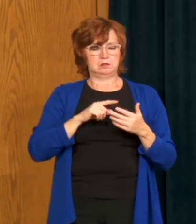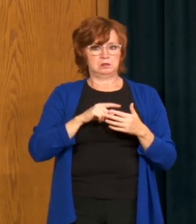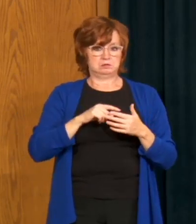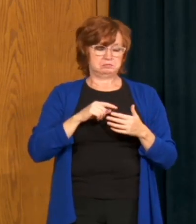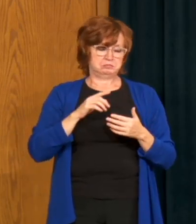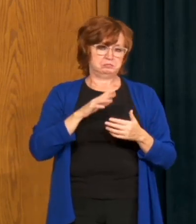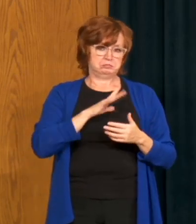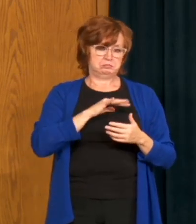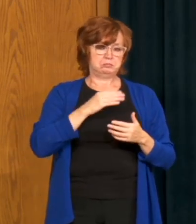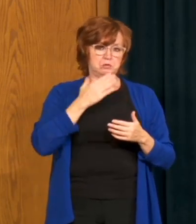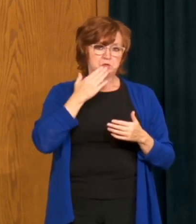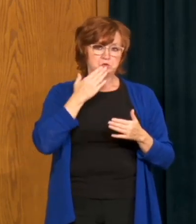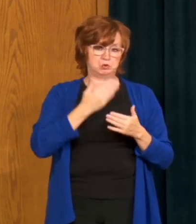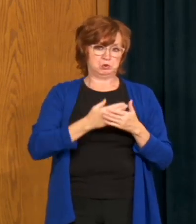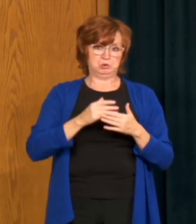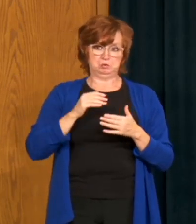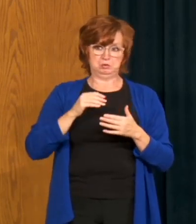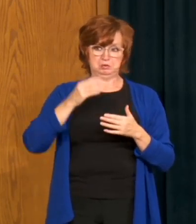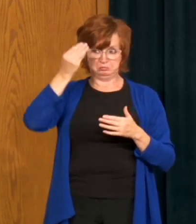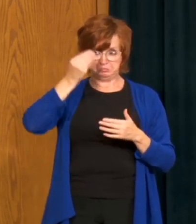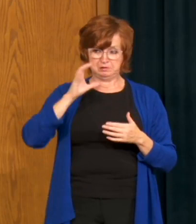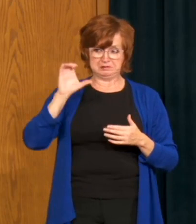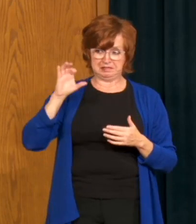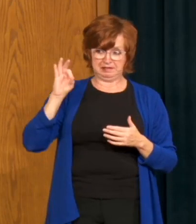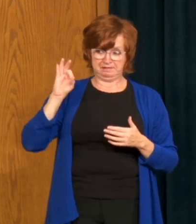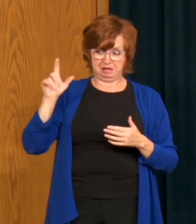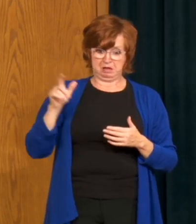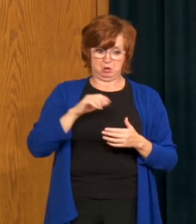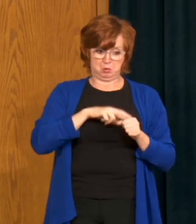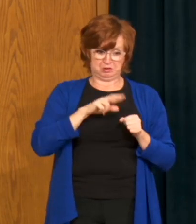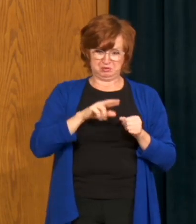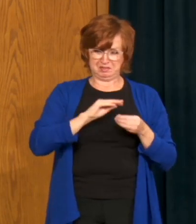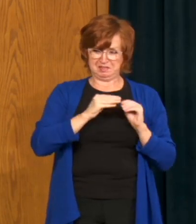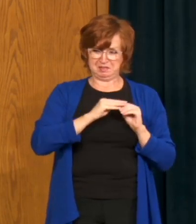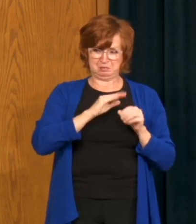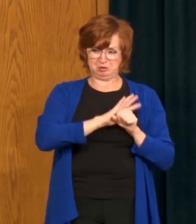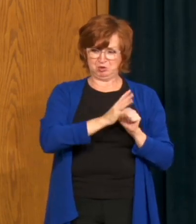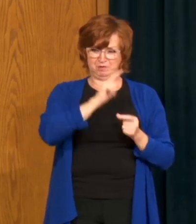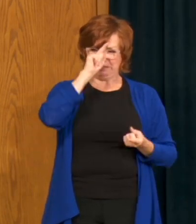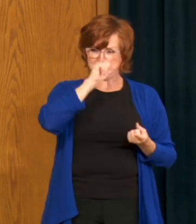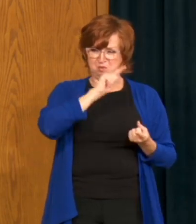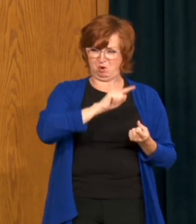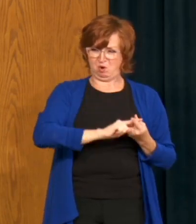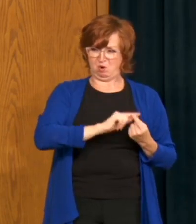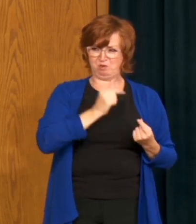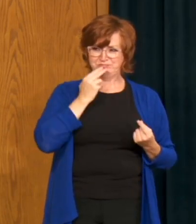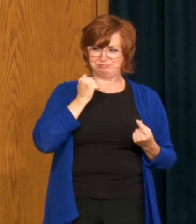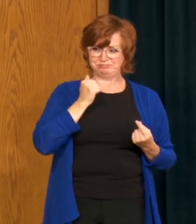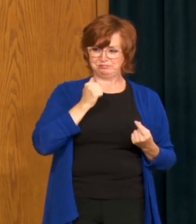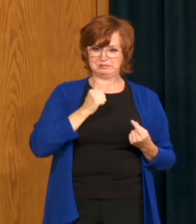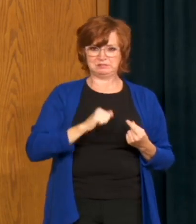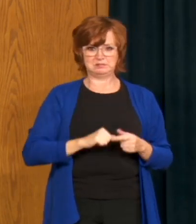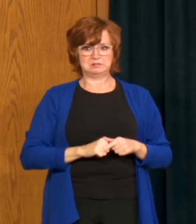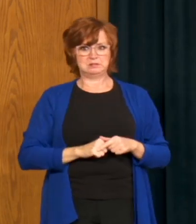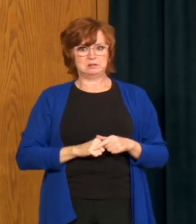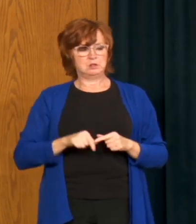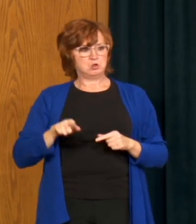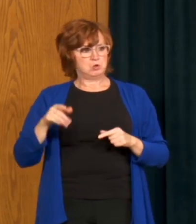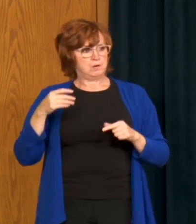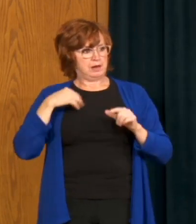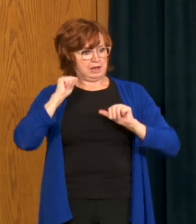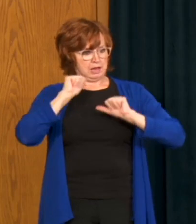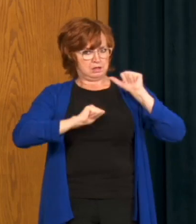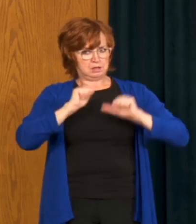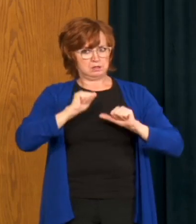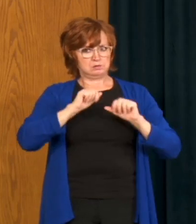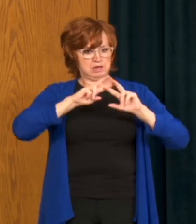the rate of infections in the central area? Have you done any analysis as to what's gone right here as opposed to